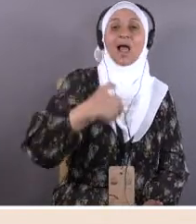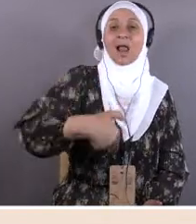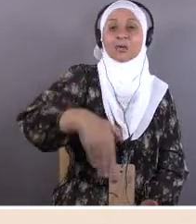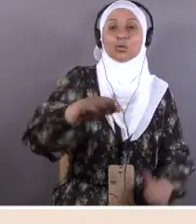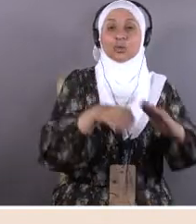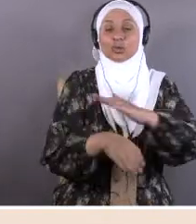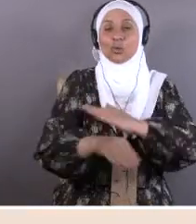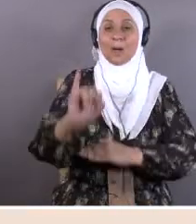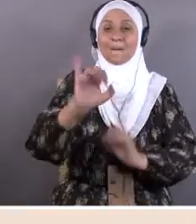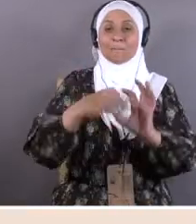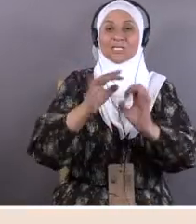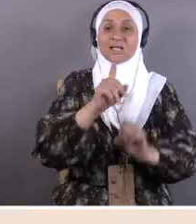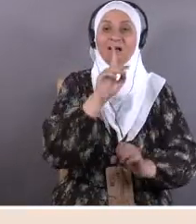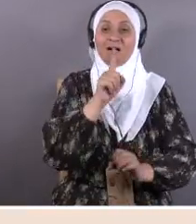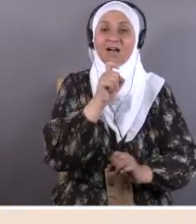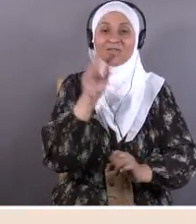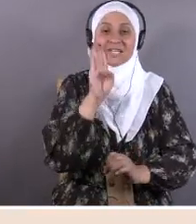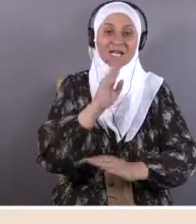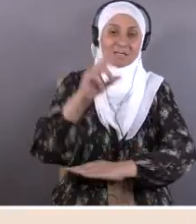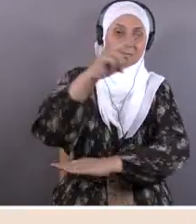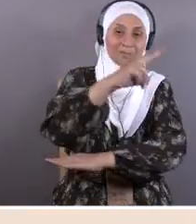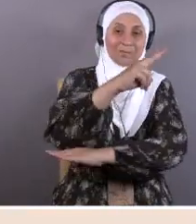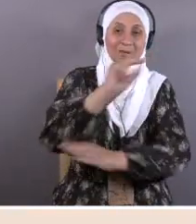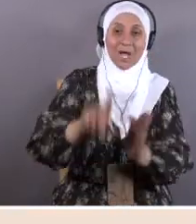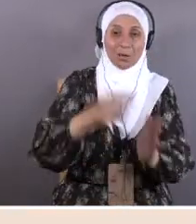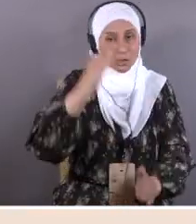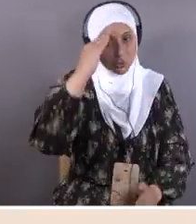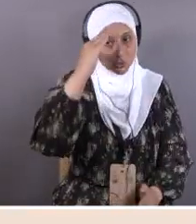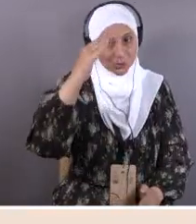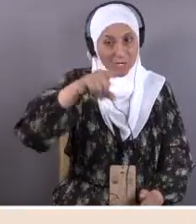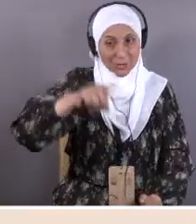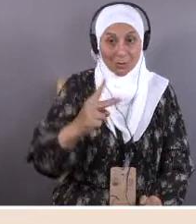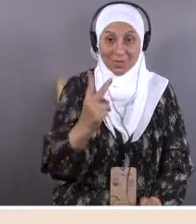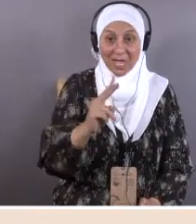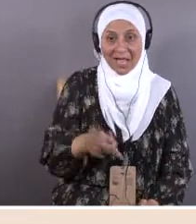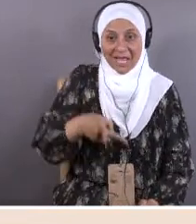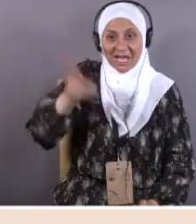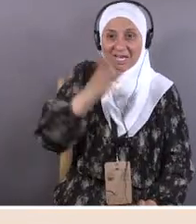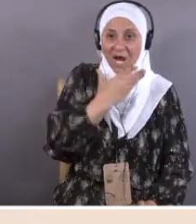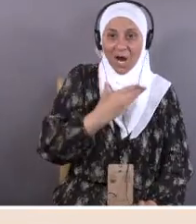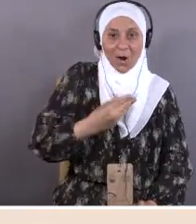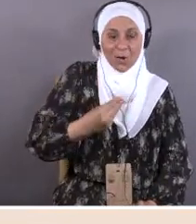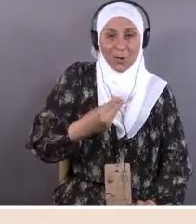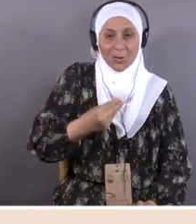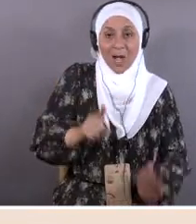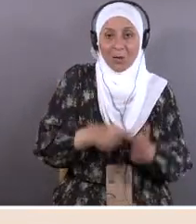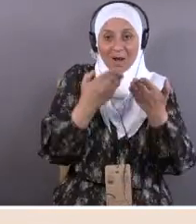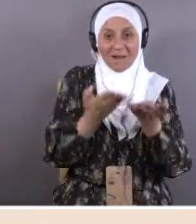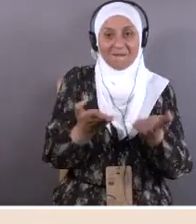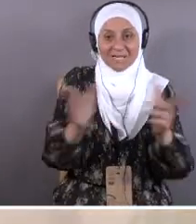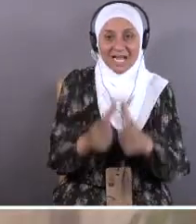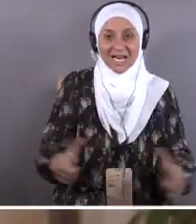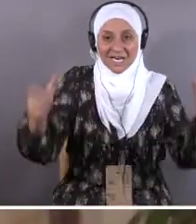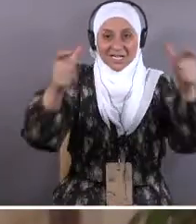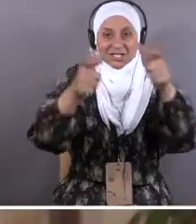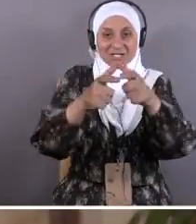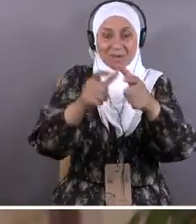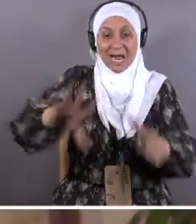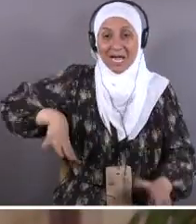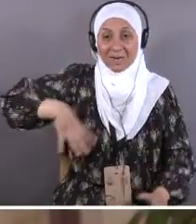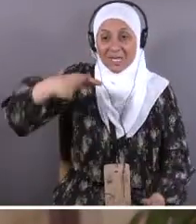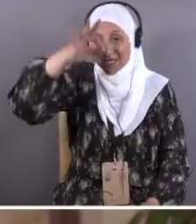thanking everybody for this amazing 2 days we just had. When opening the summit, Her Excellency Sheikh Hind bint Hamad